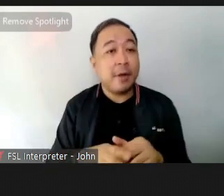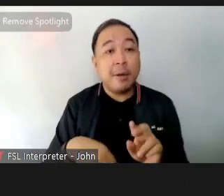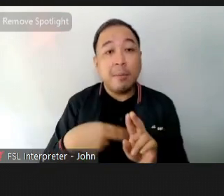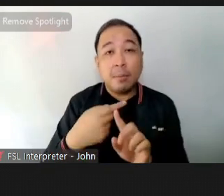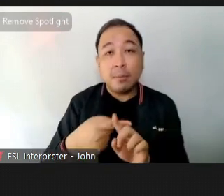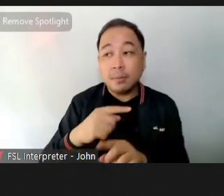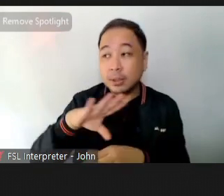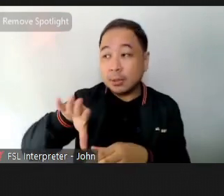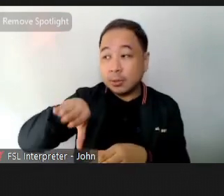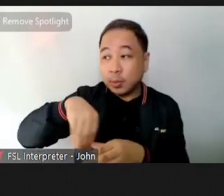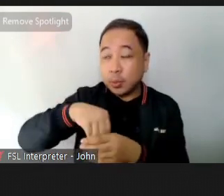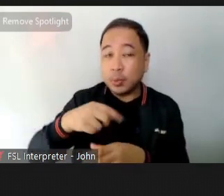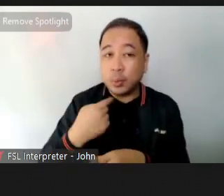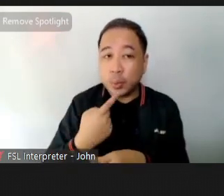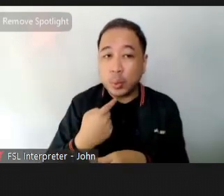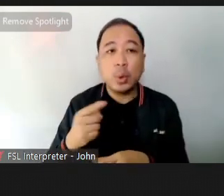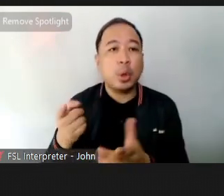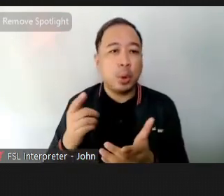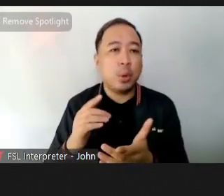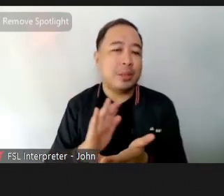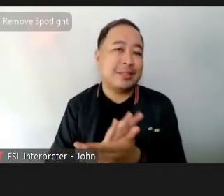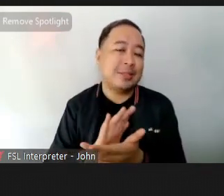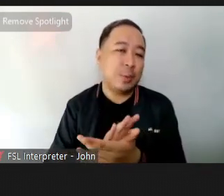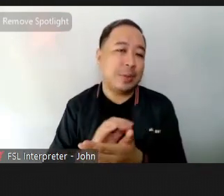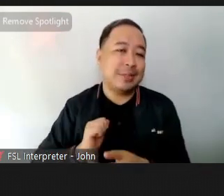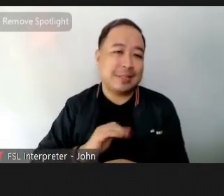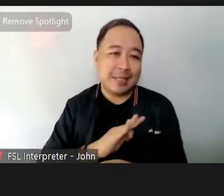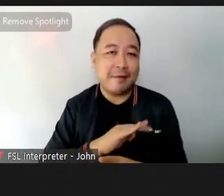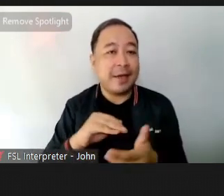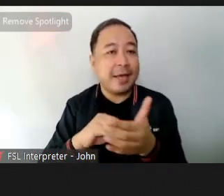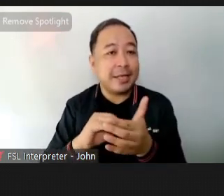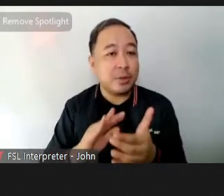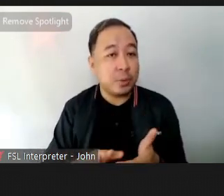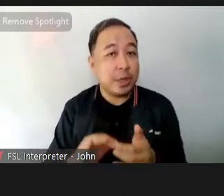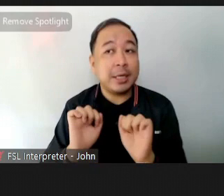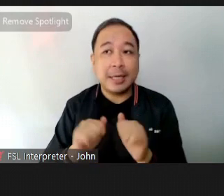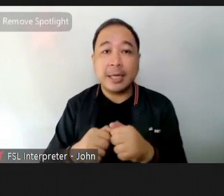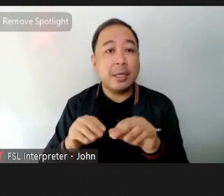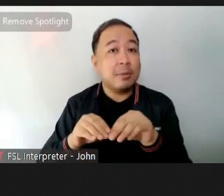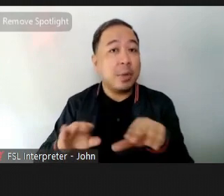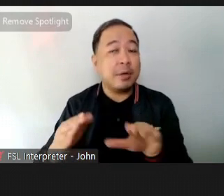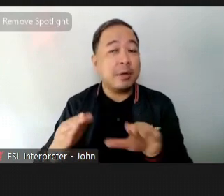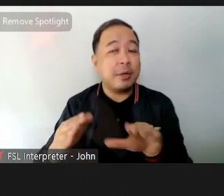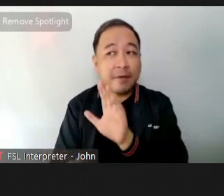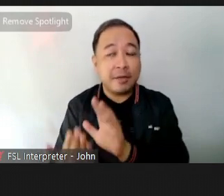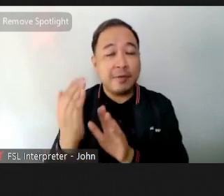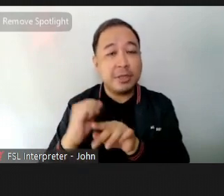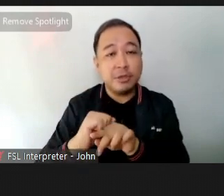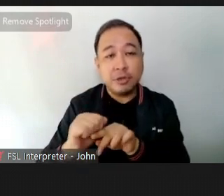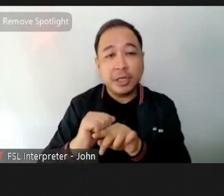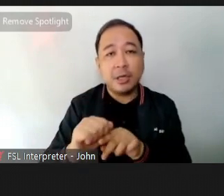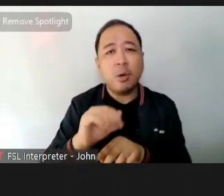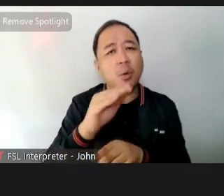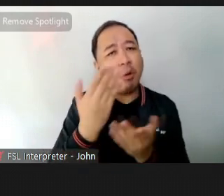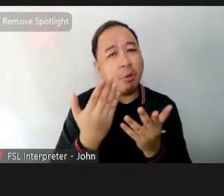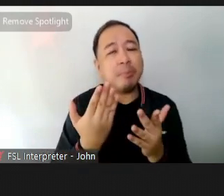school personnel and learners, which will be reached by the use of face-to-face trainings or